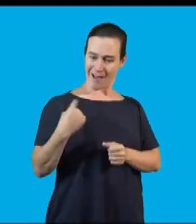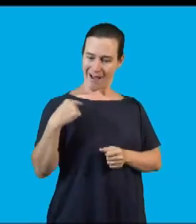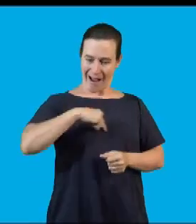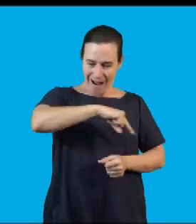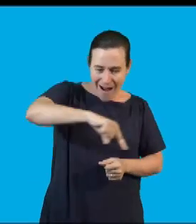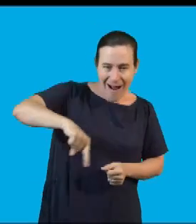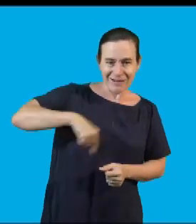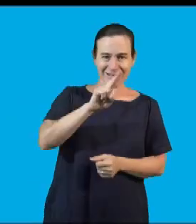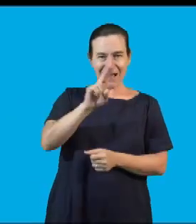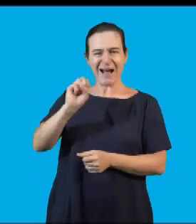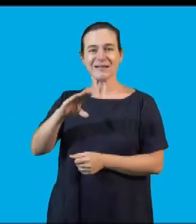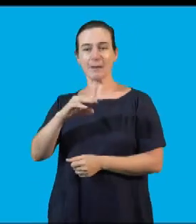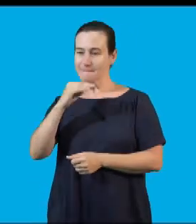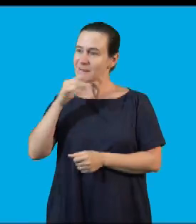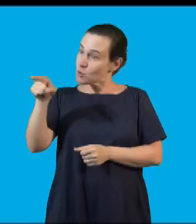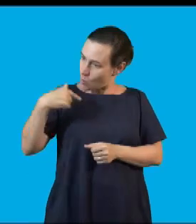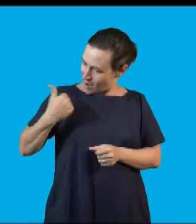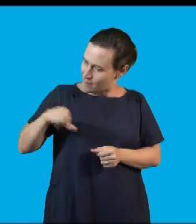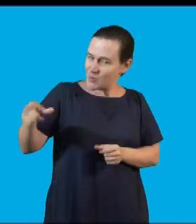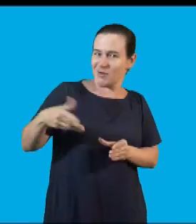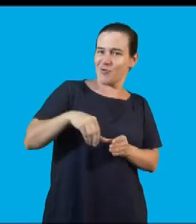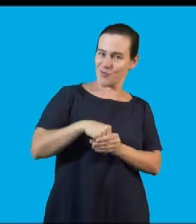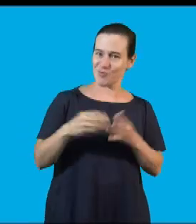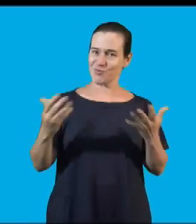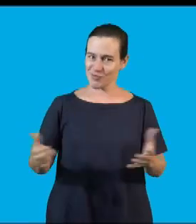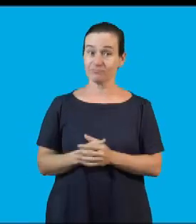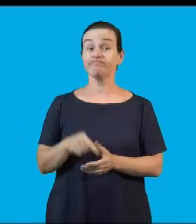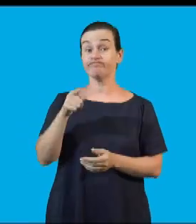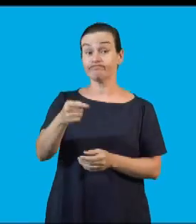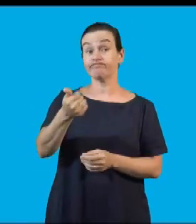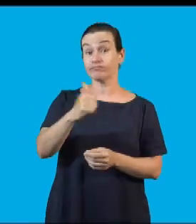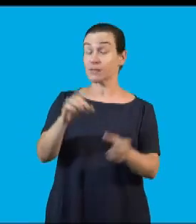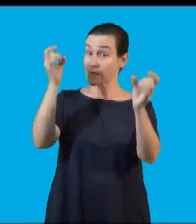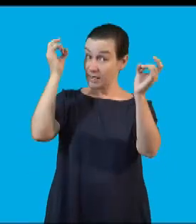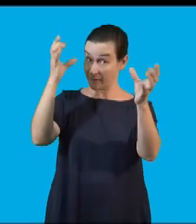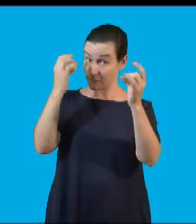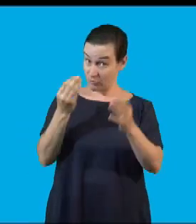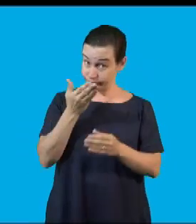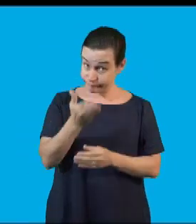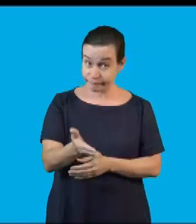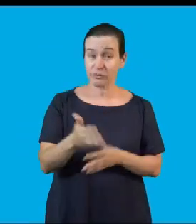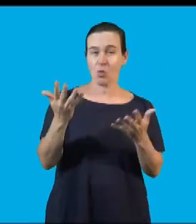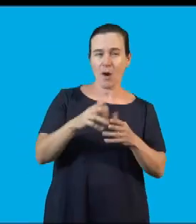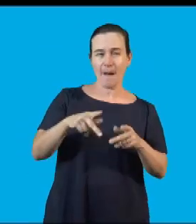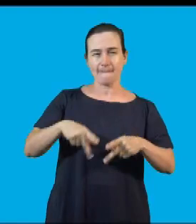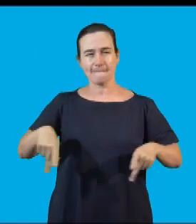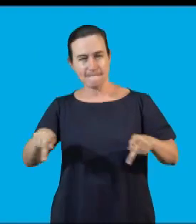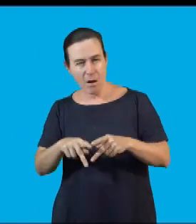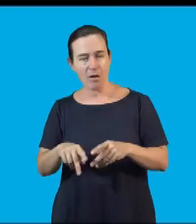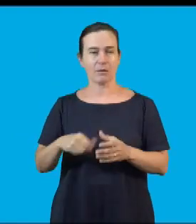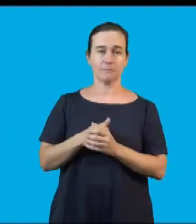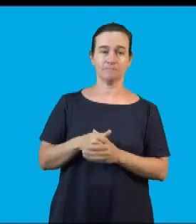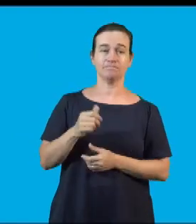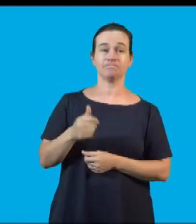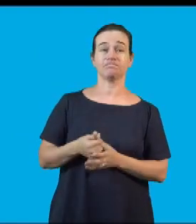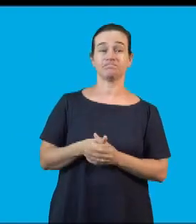the reader to participate. There's also detail included: Maplewood Park. Together we